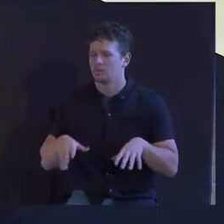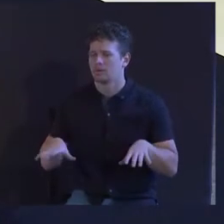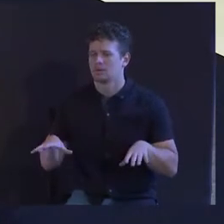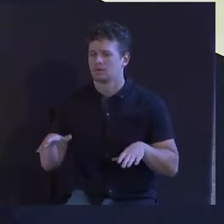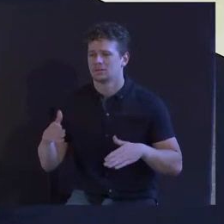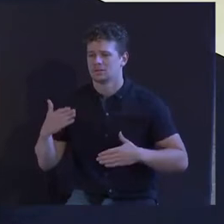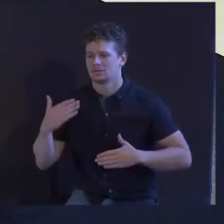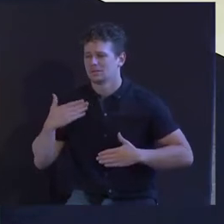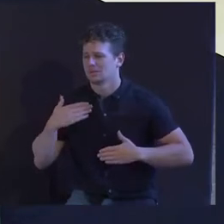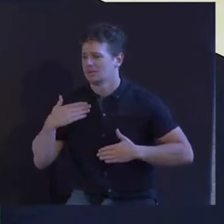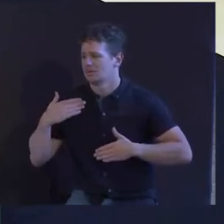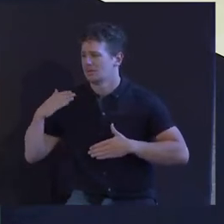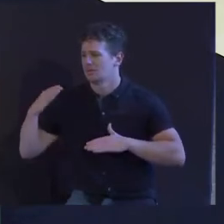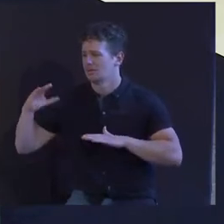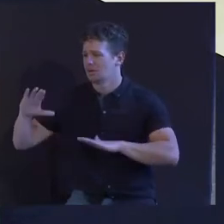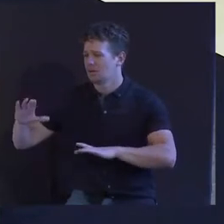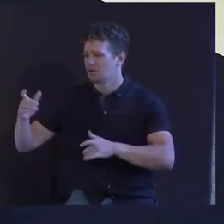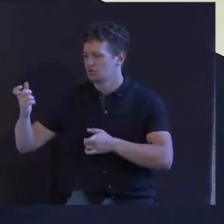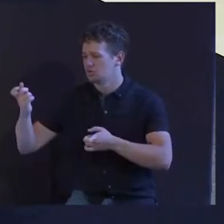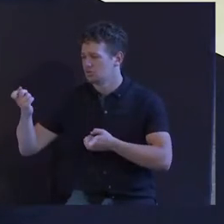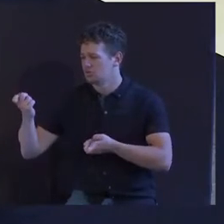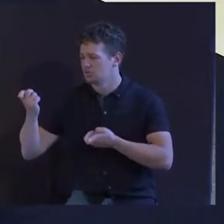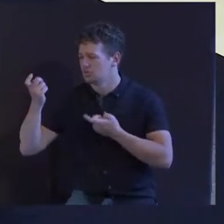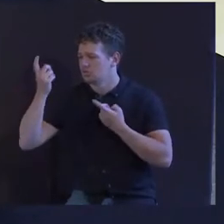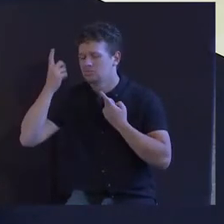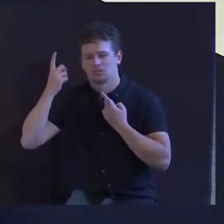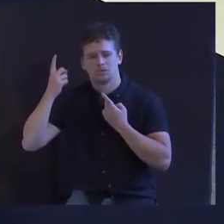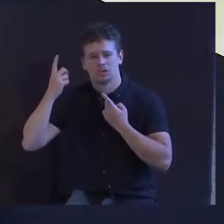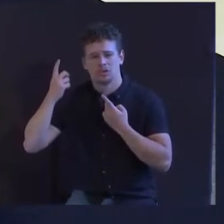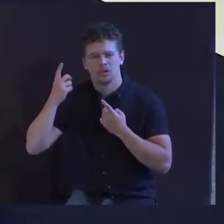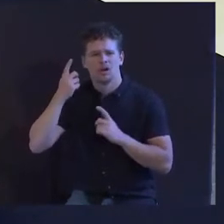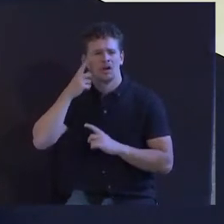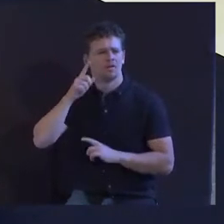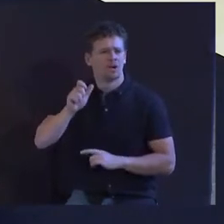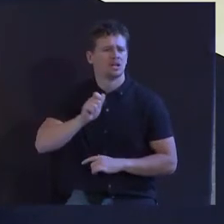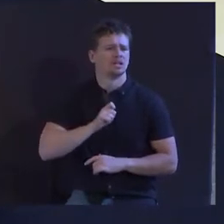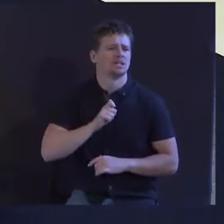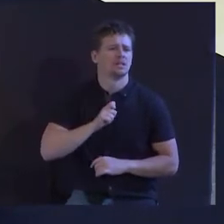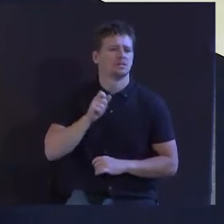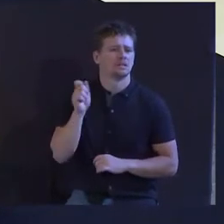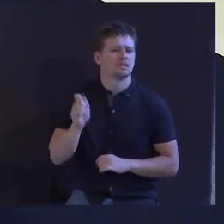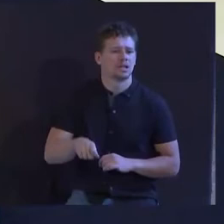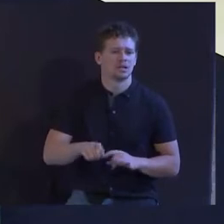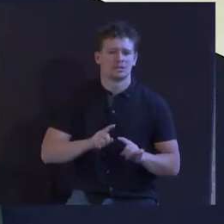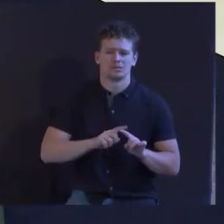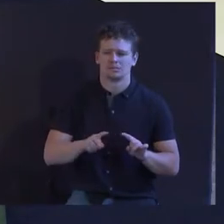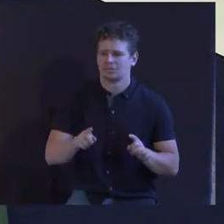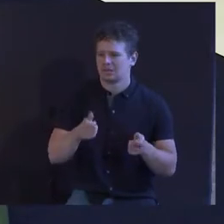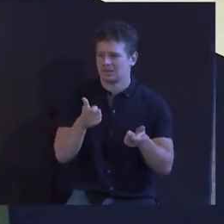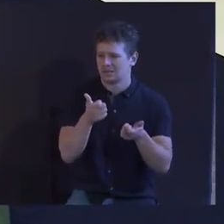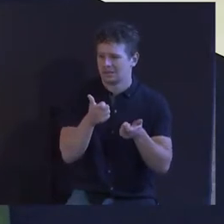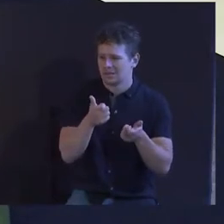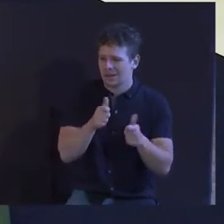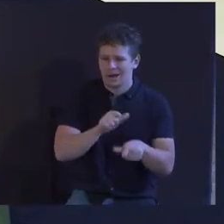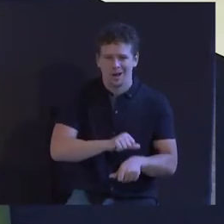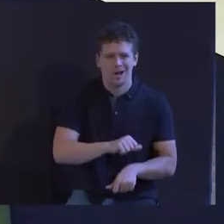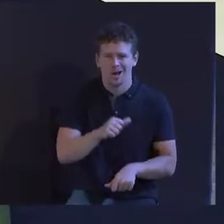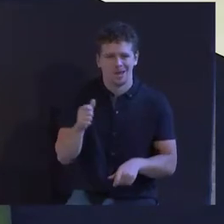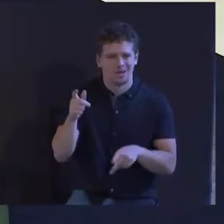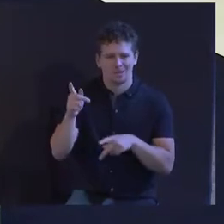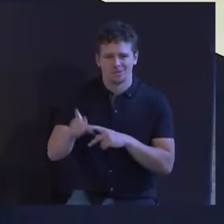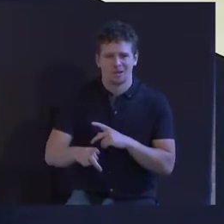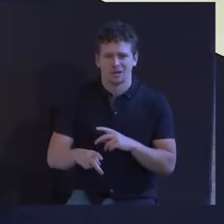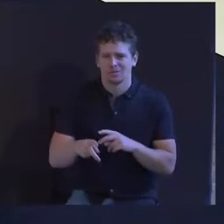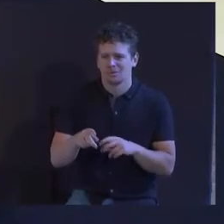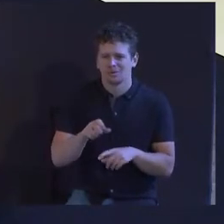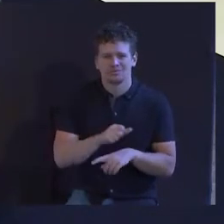compassion for ourselves and for each other, and for our world. So